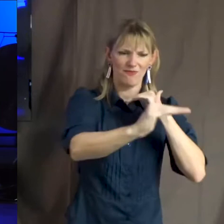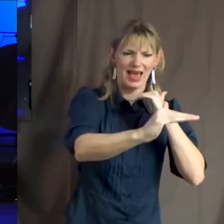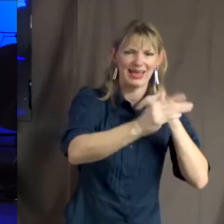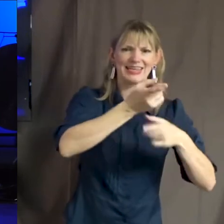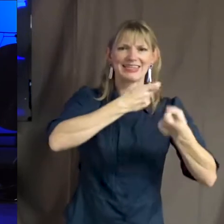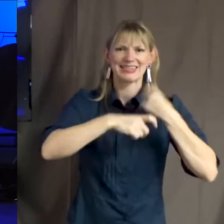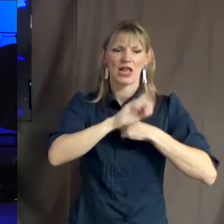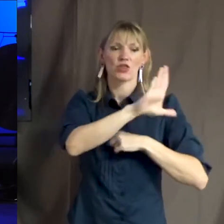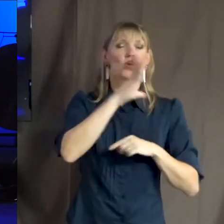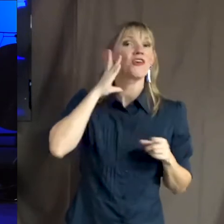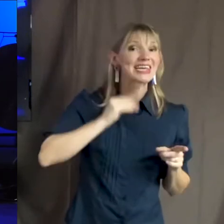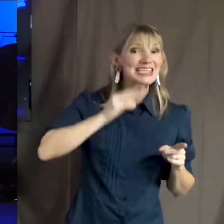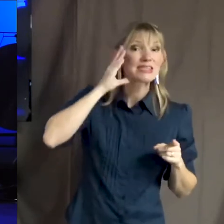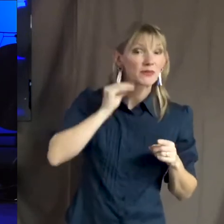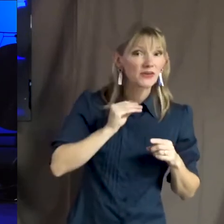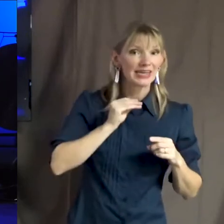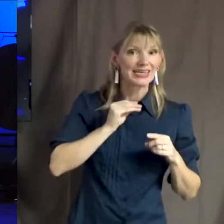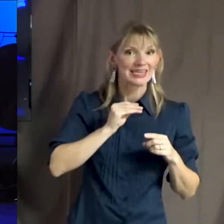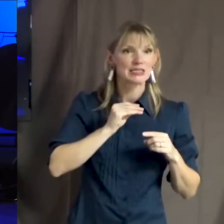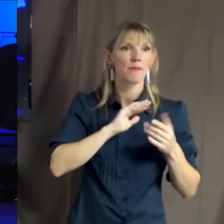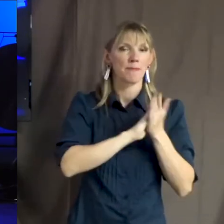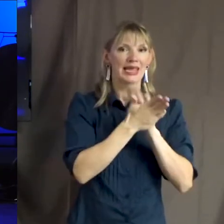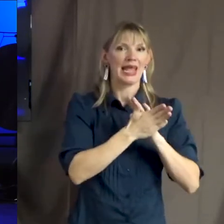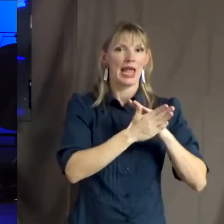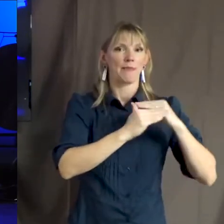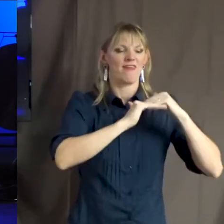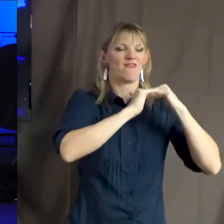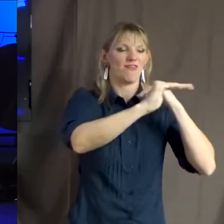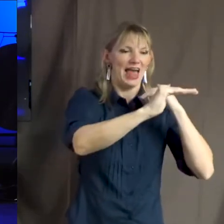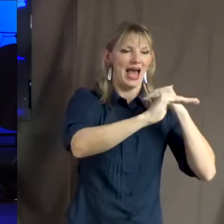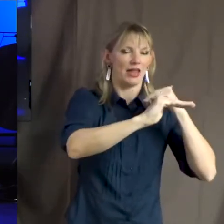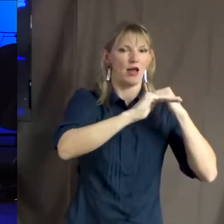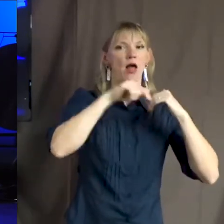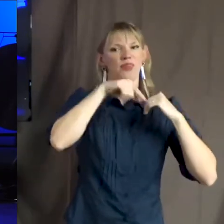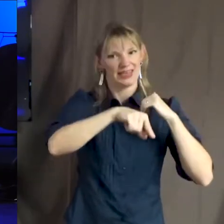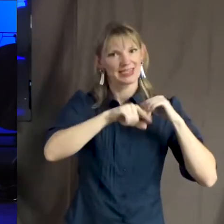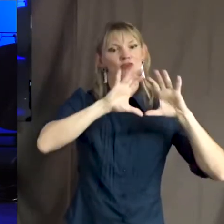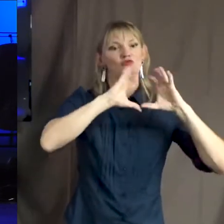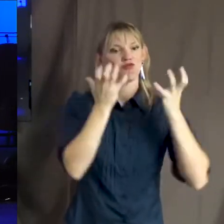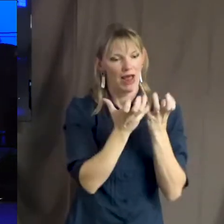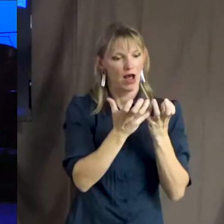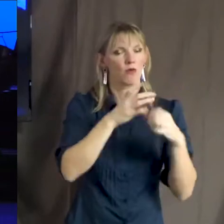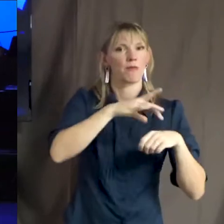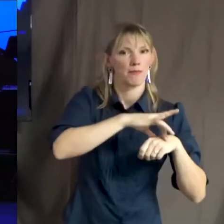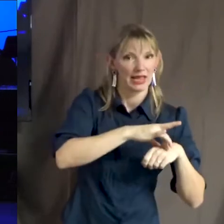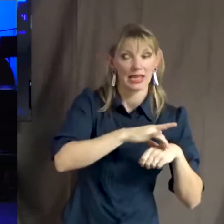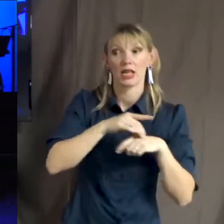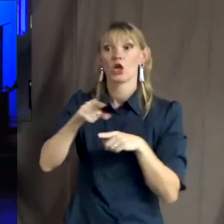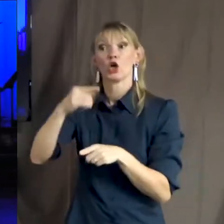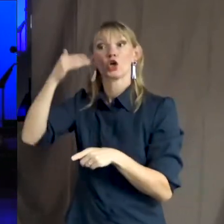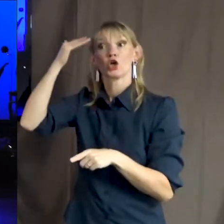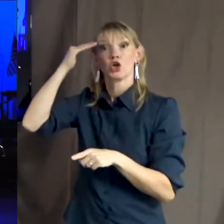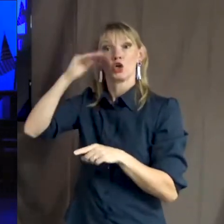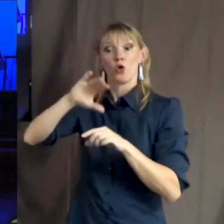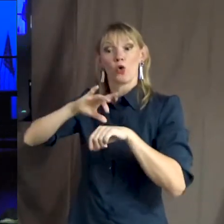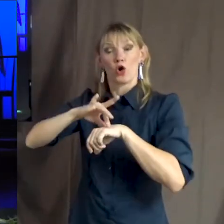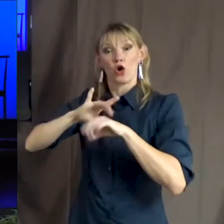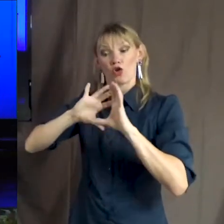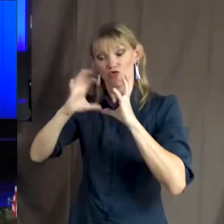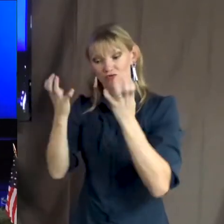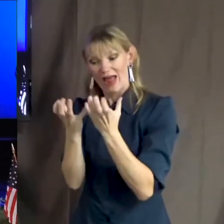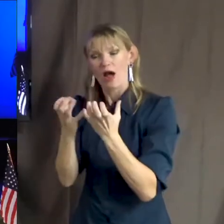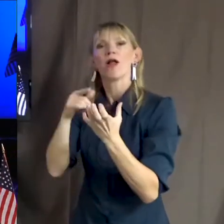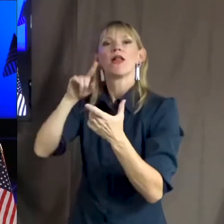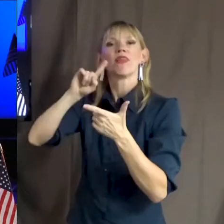their experience on a round one. When someone knew it was round, he could navigate it. Don't